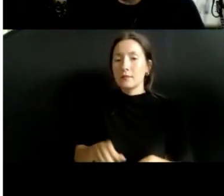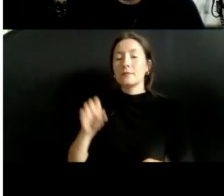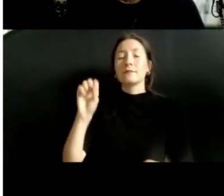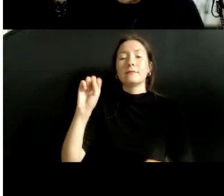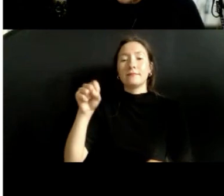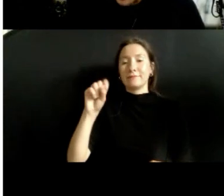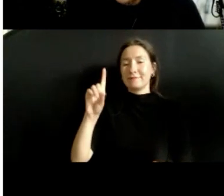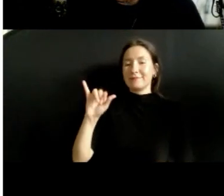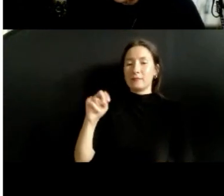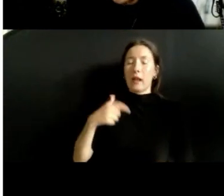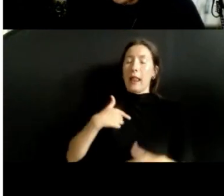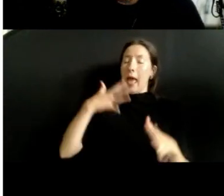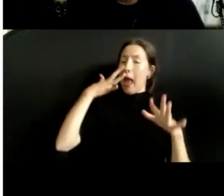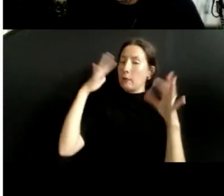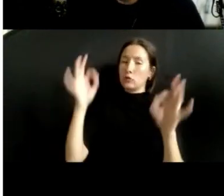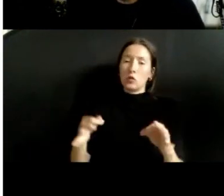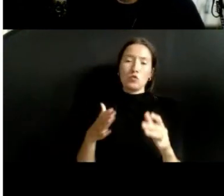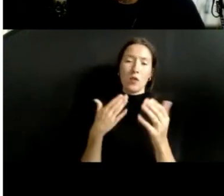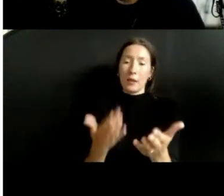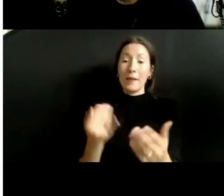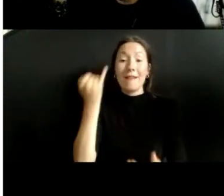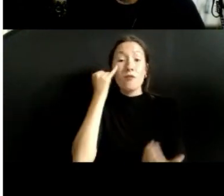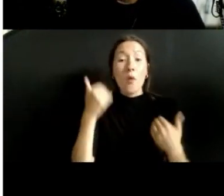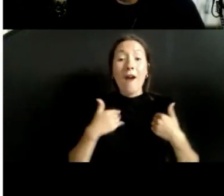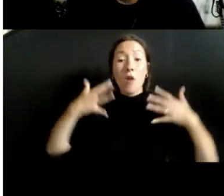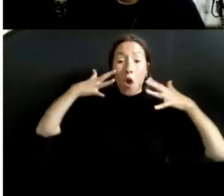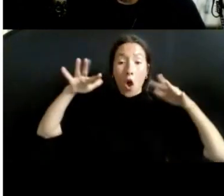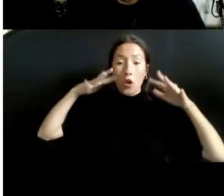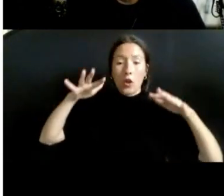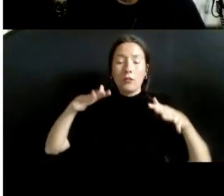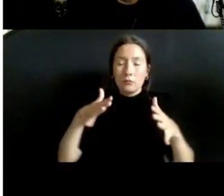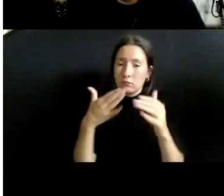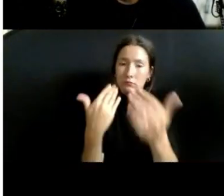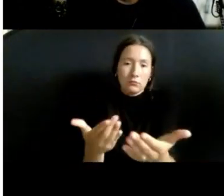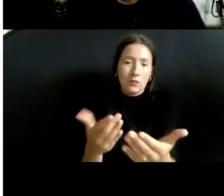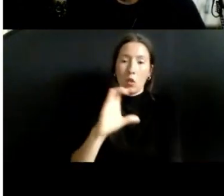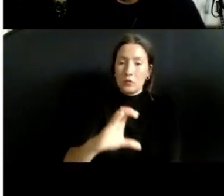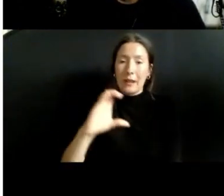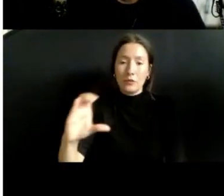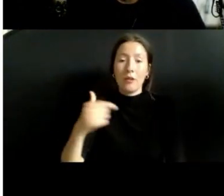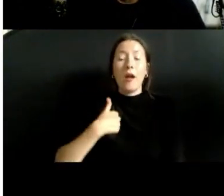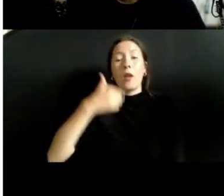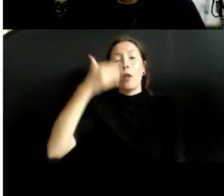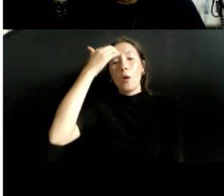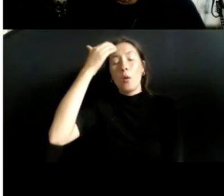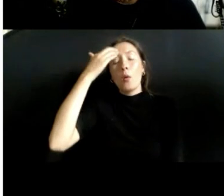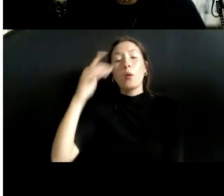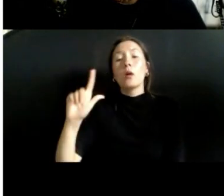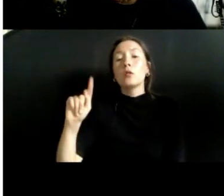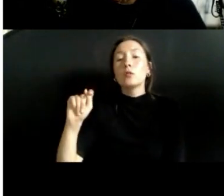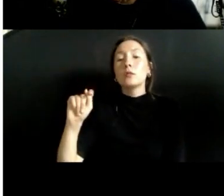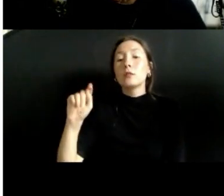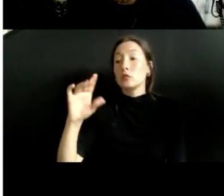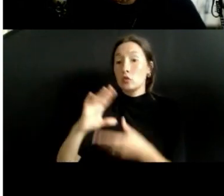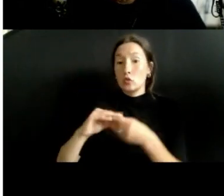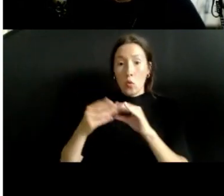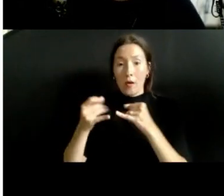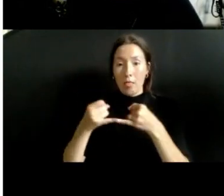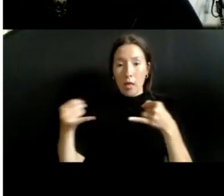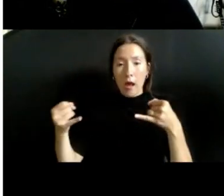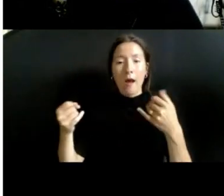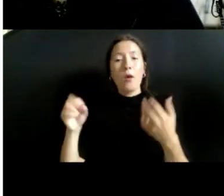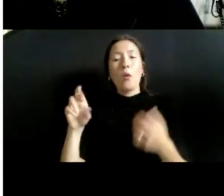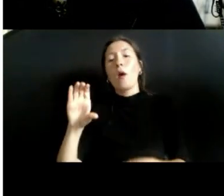closed captioning. And I know in tools like Storyline or Captivate, it's easy to have a static transcript over the or off to the side.